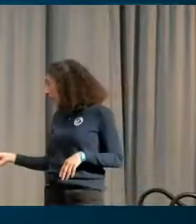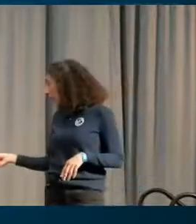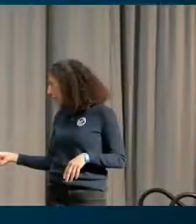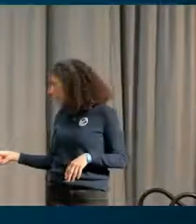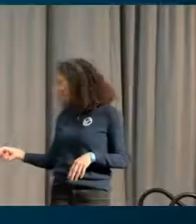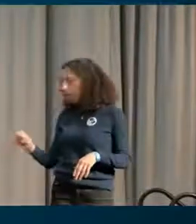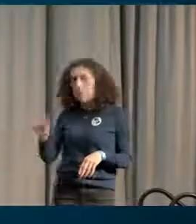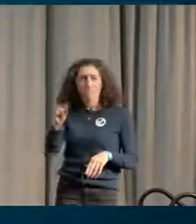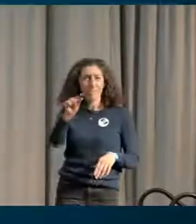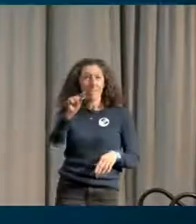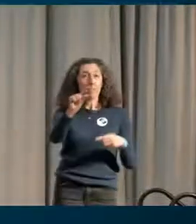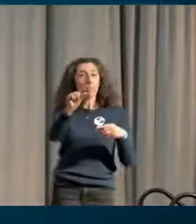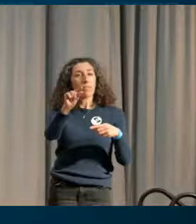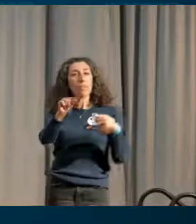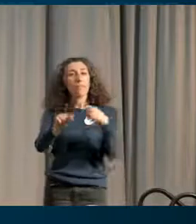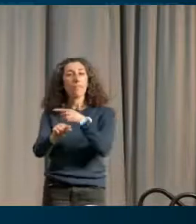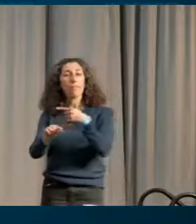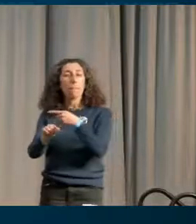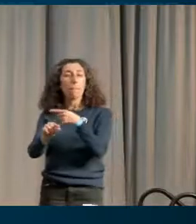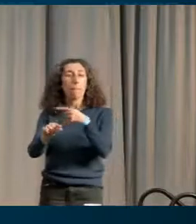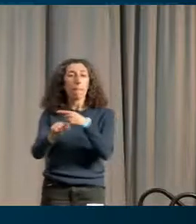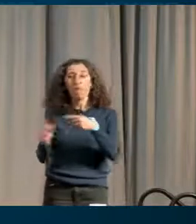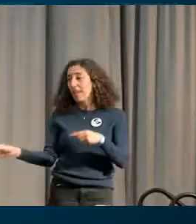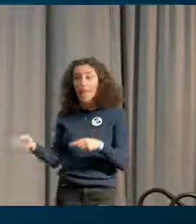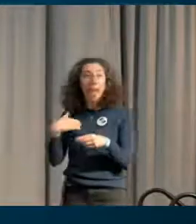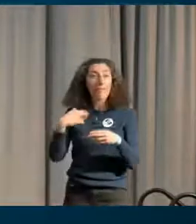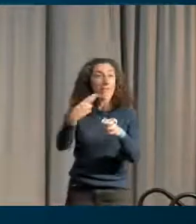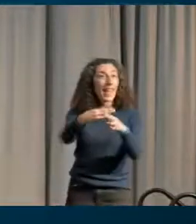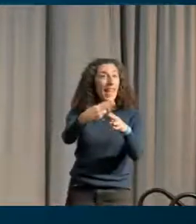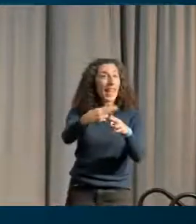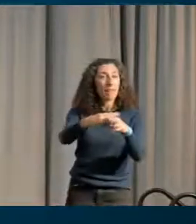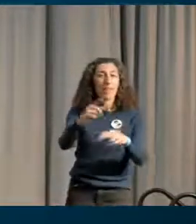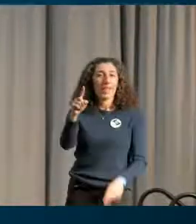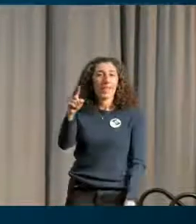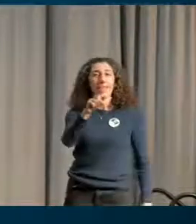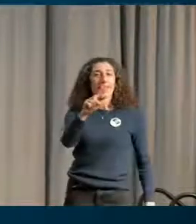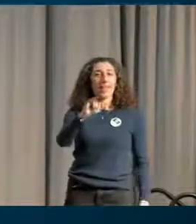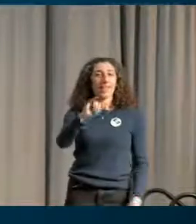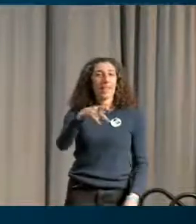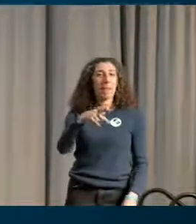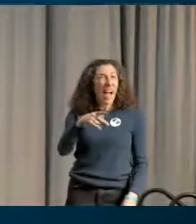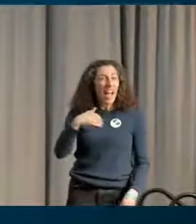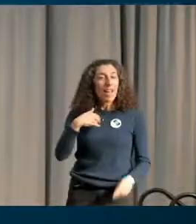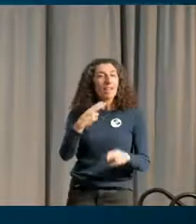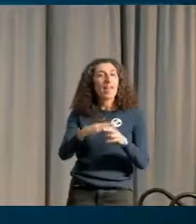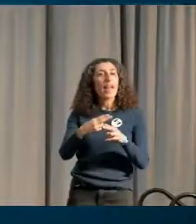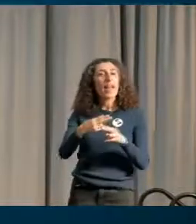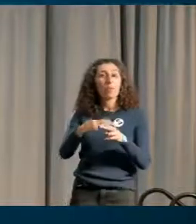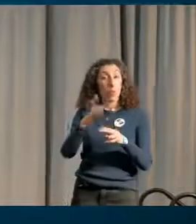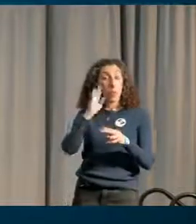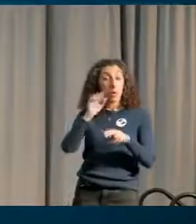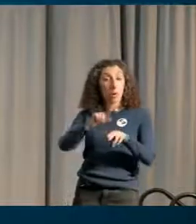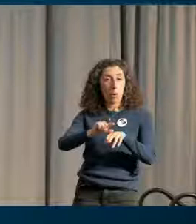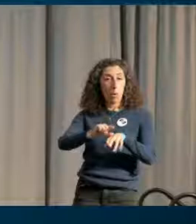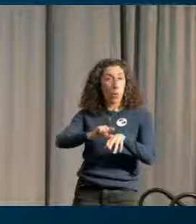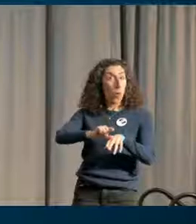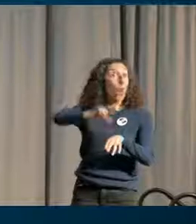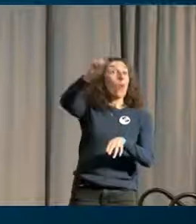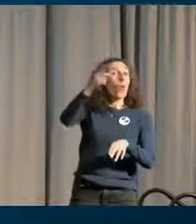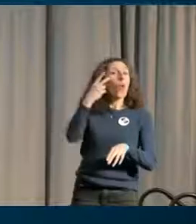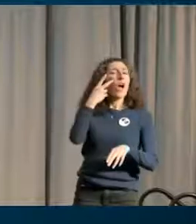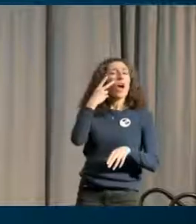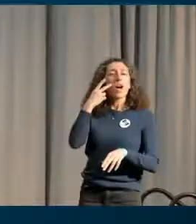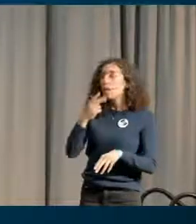is my friend Zip. My friend Zip is a good drone, but sometimes he has trouble flying. So let's see how he goes, okay? So I'm going to have